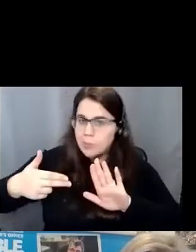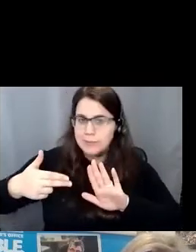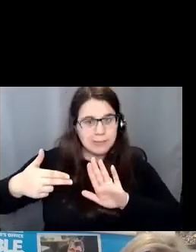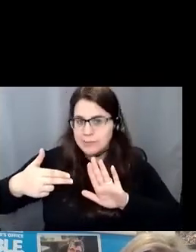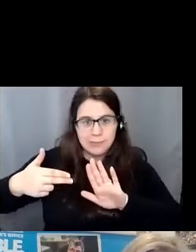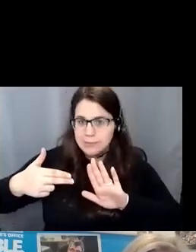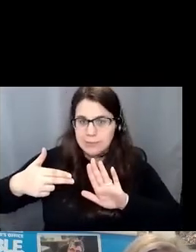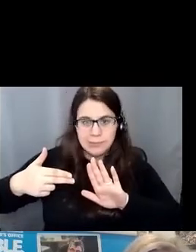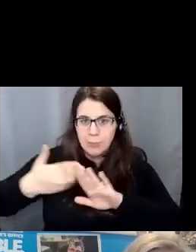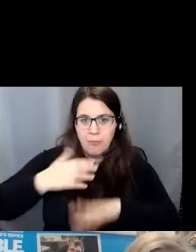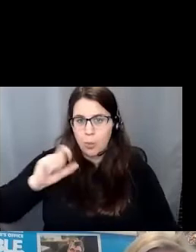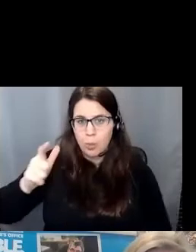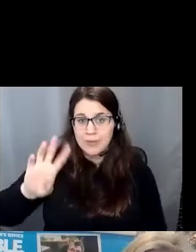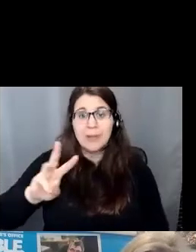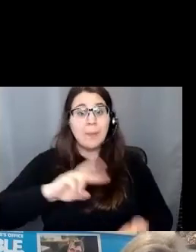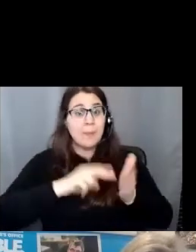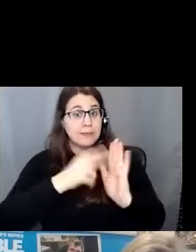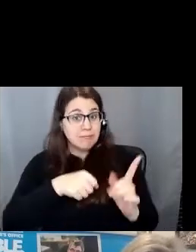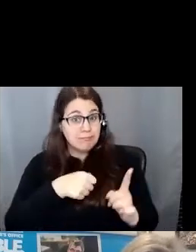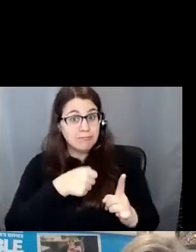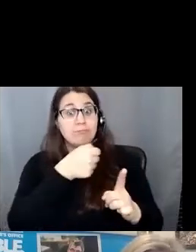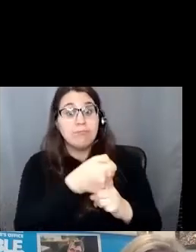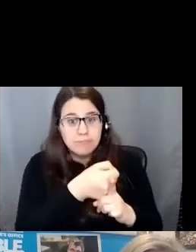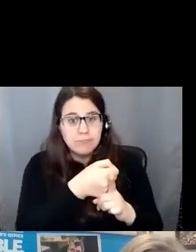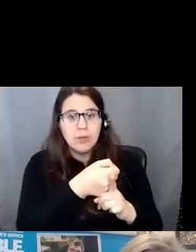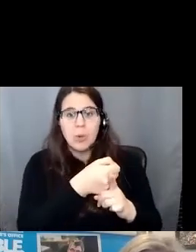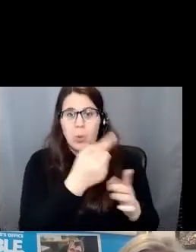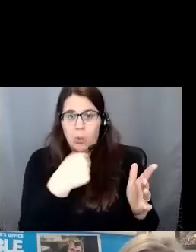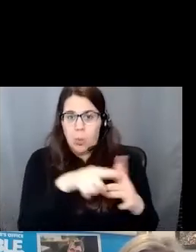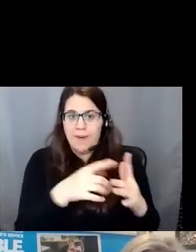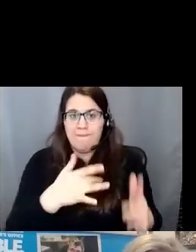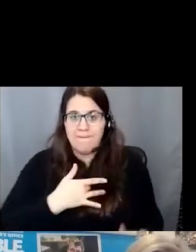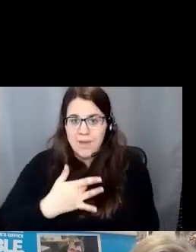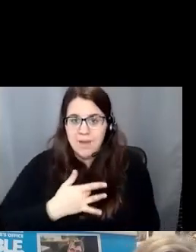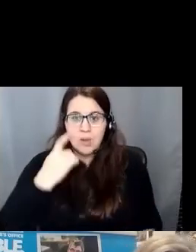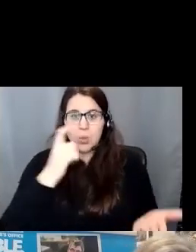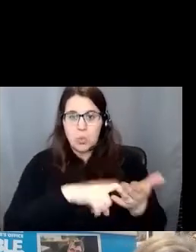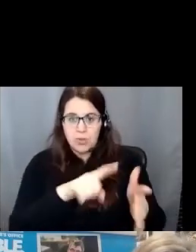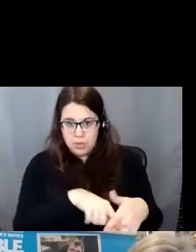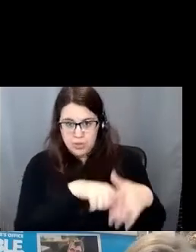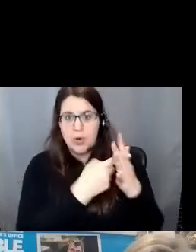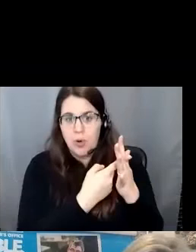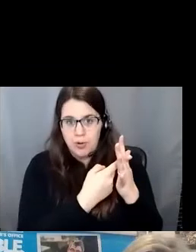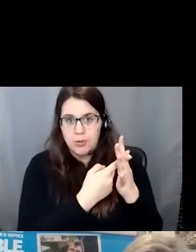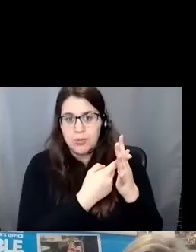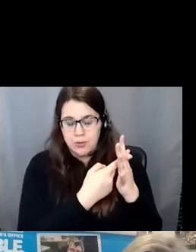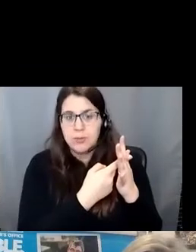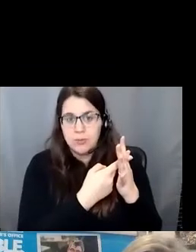age of 26. This would include the onset of the symptoms. Also, you do not have to open the account before age